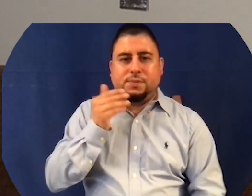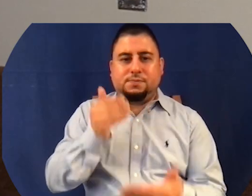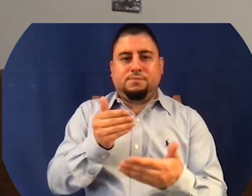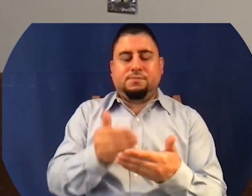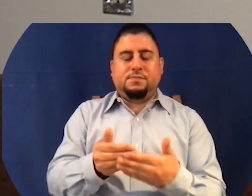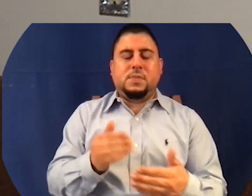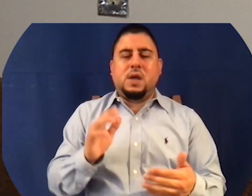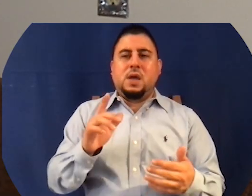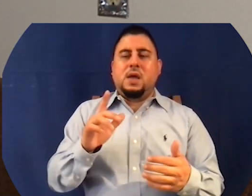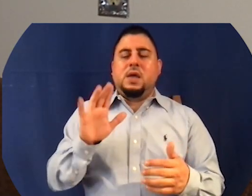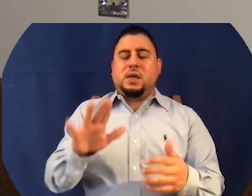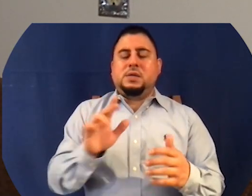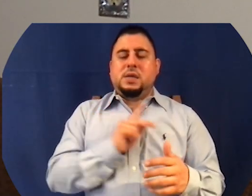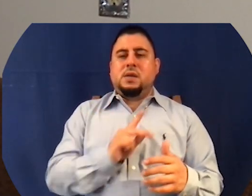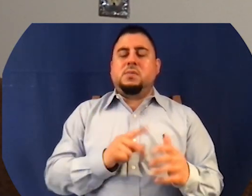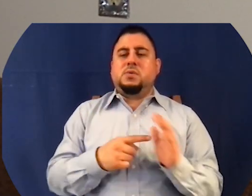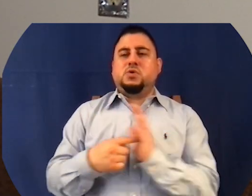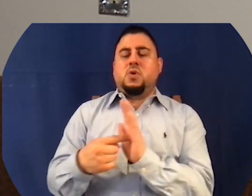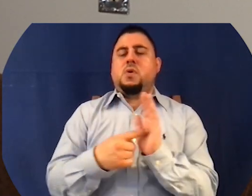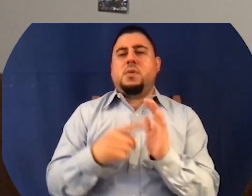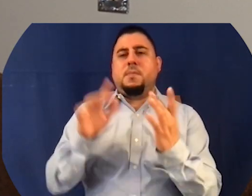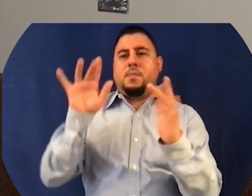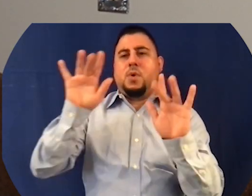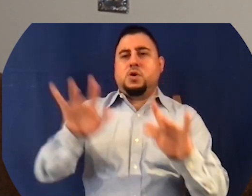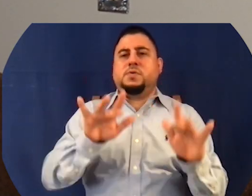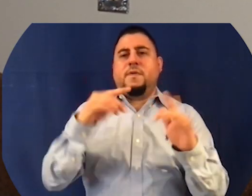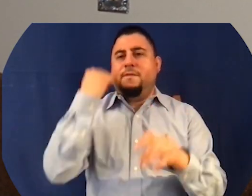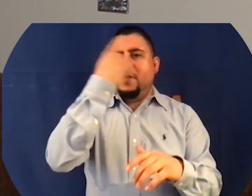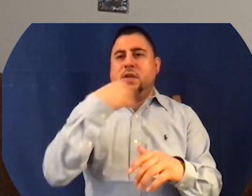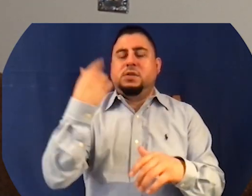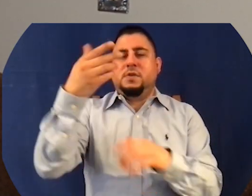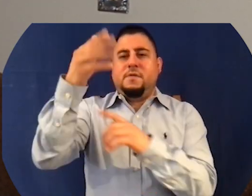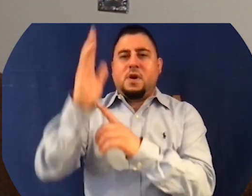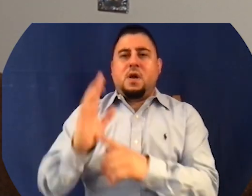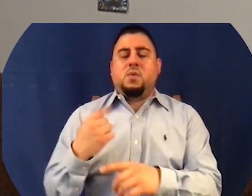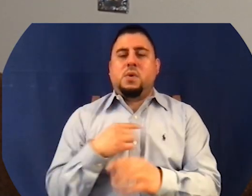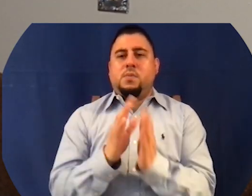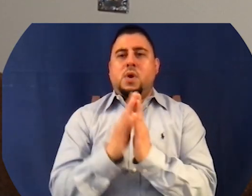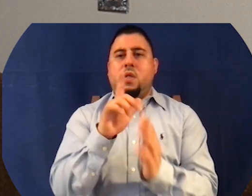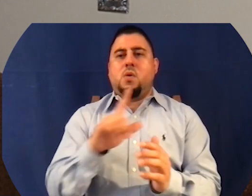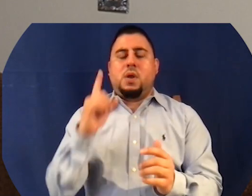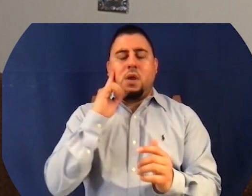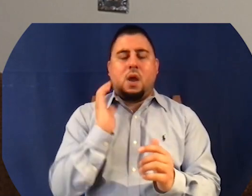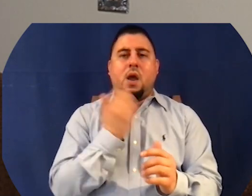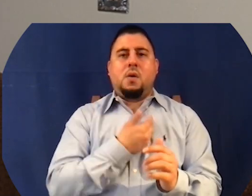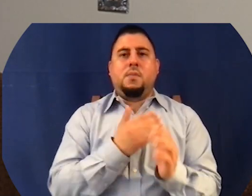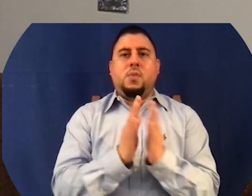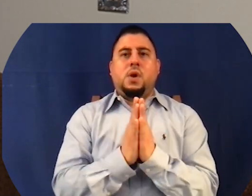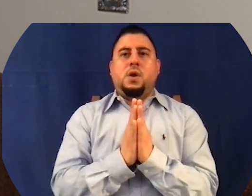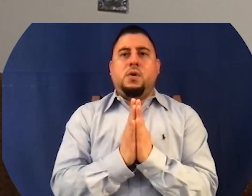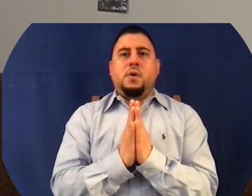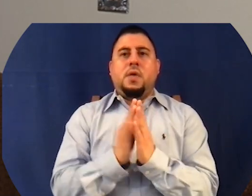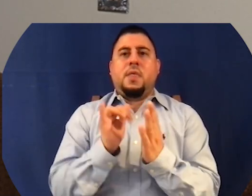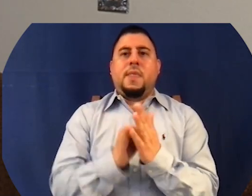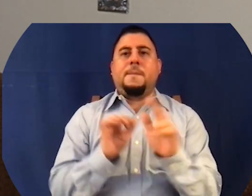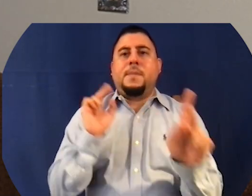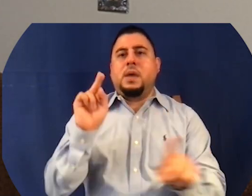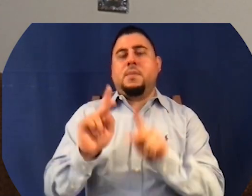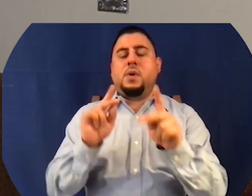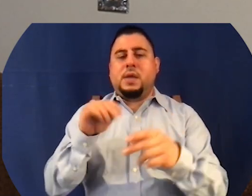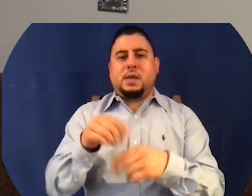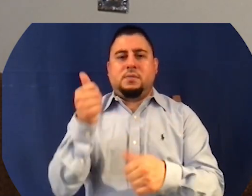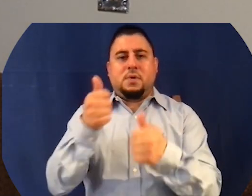the merciful face of God, let us pray to the Lord. Lord, hear our prayer. That those